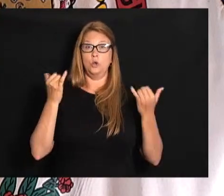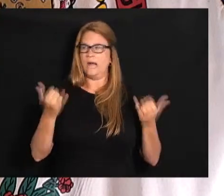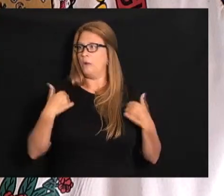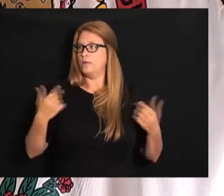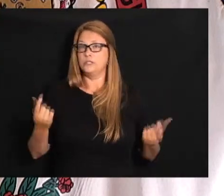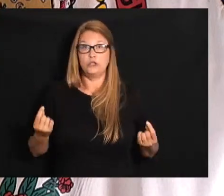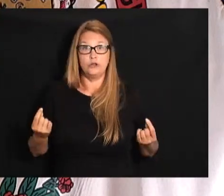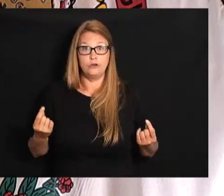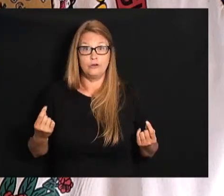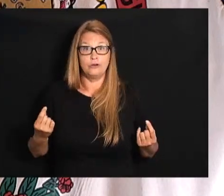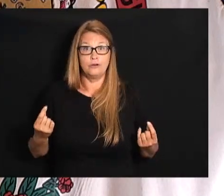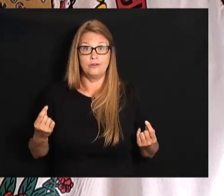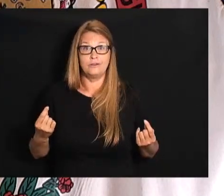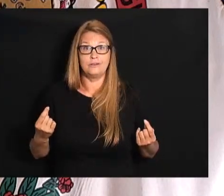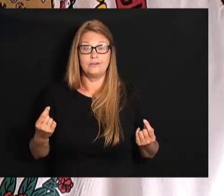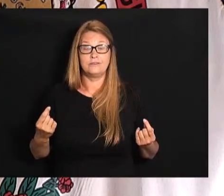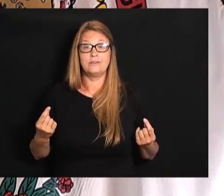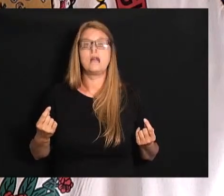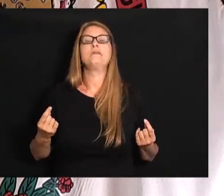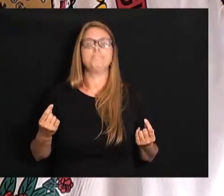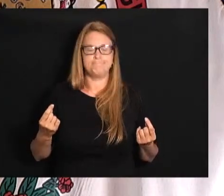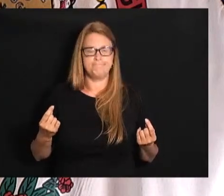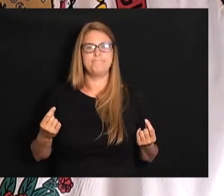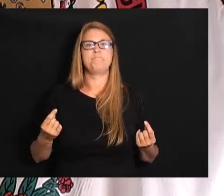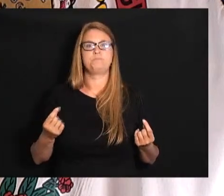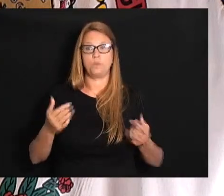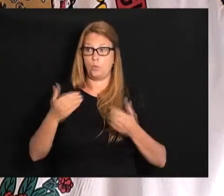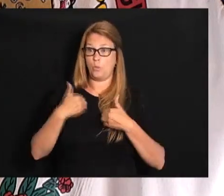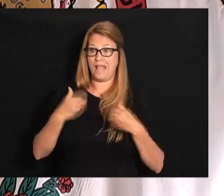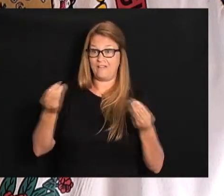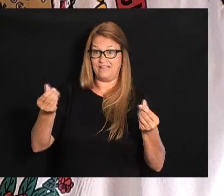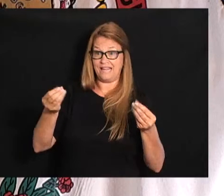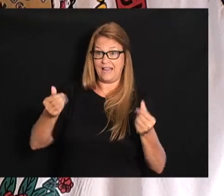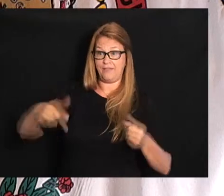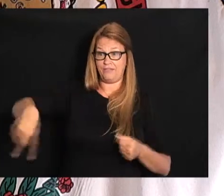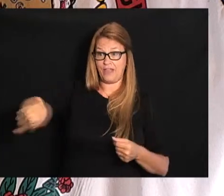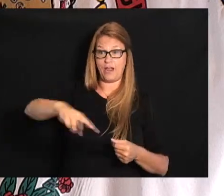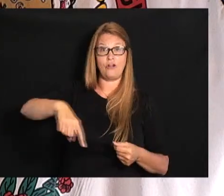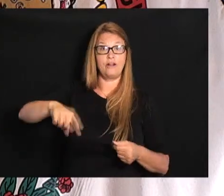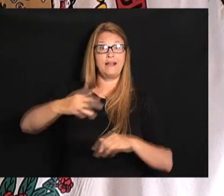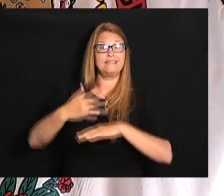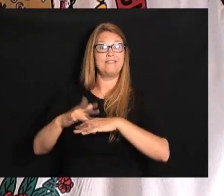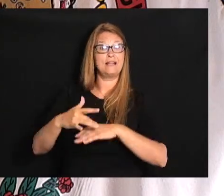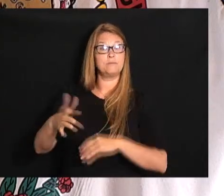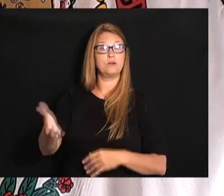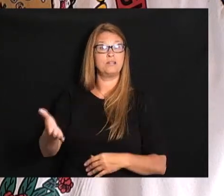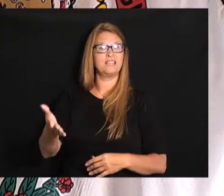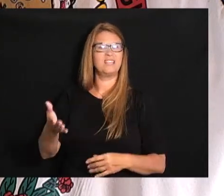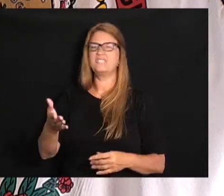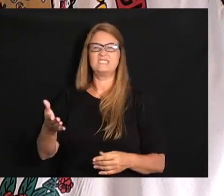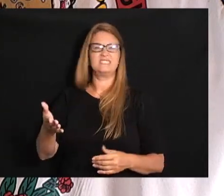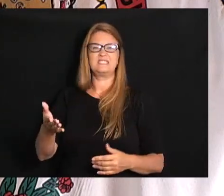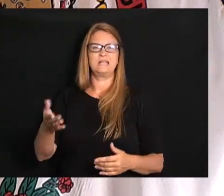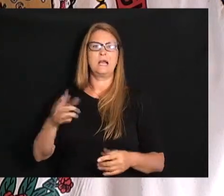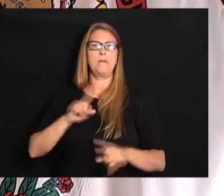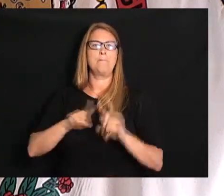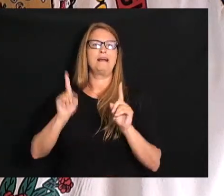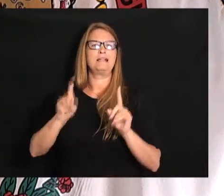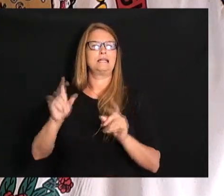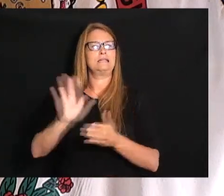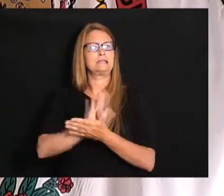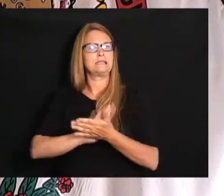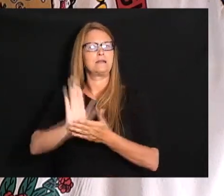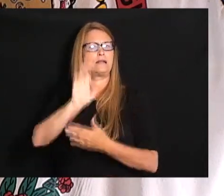to do? We've got that land's available and everything else, and it's absolutely just laying there doing nothing